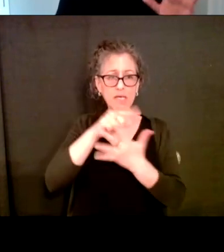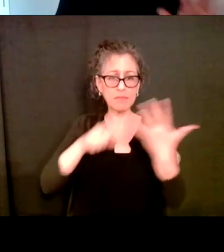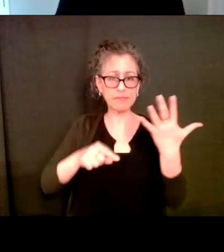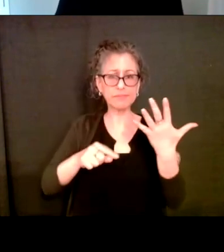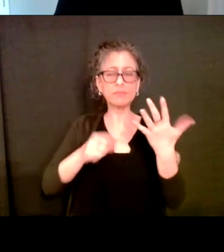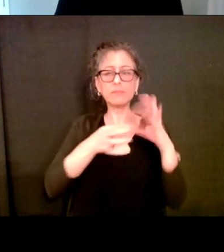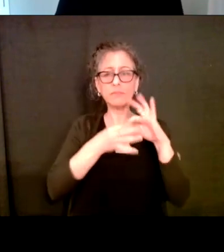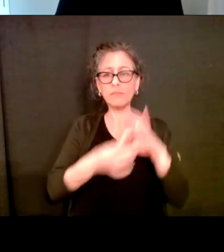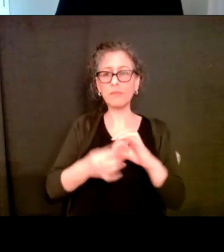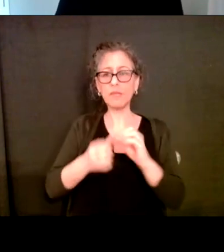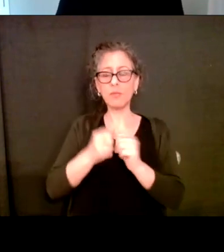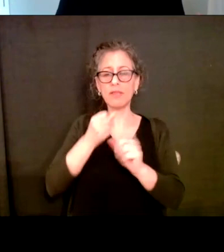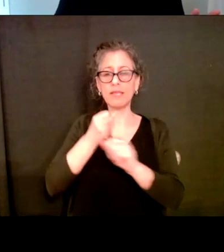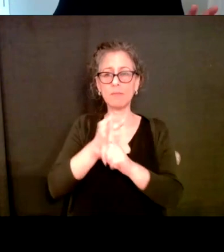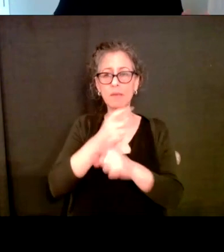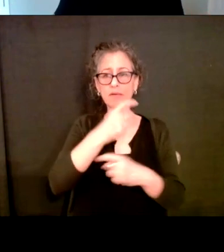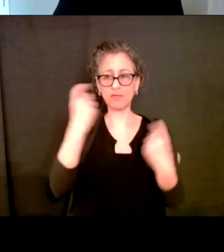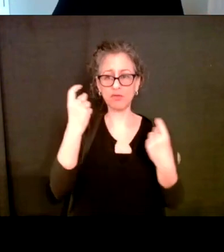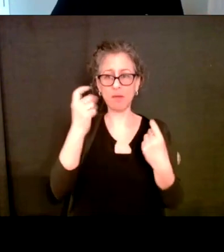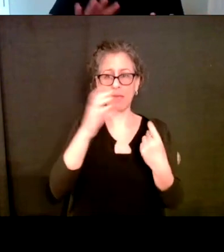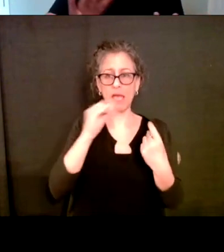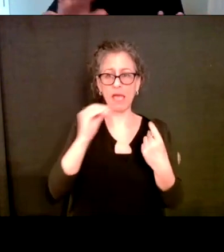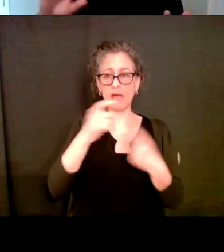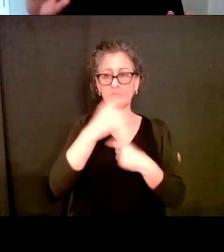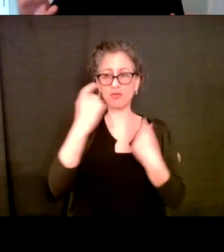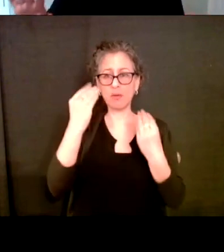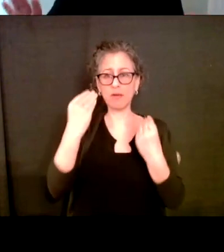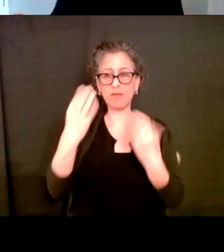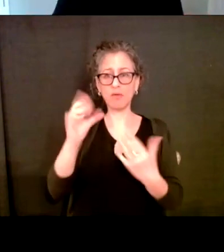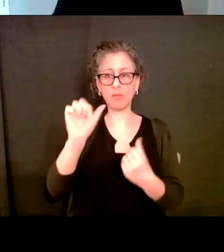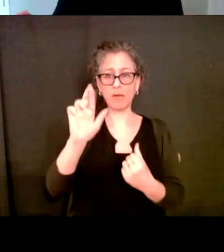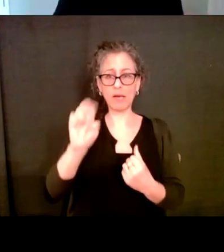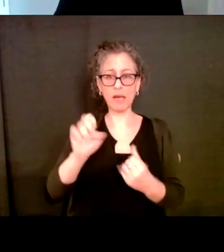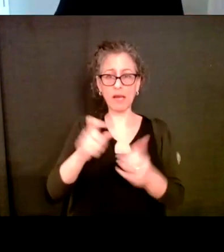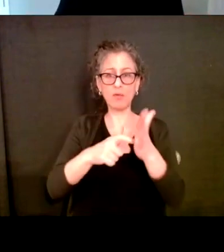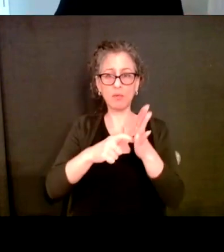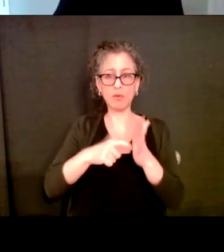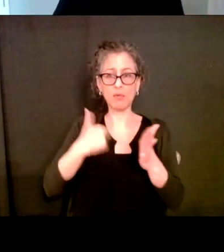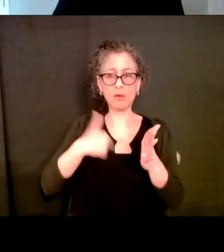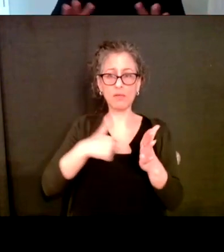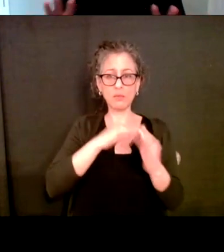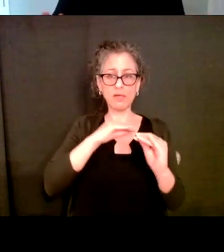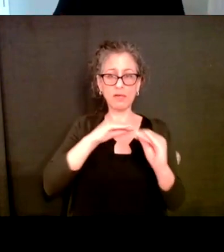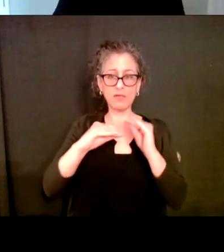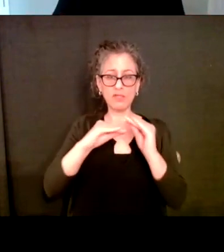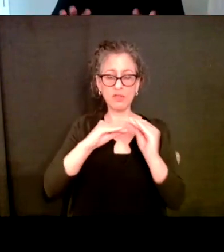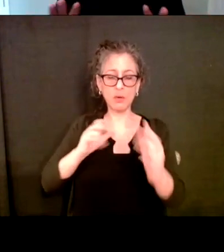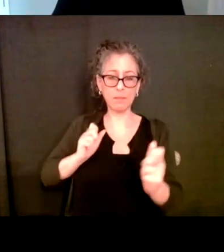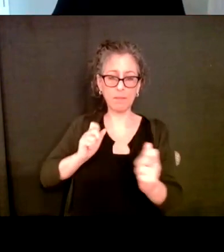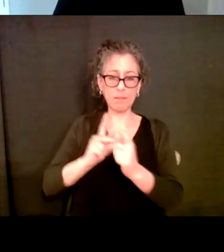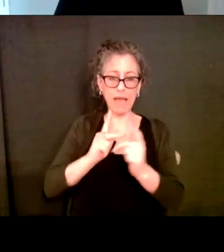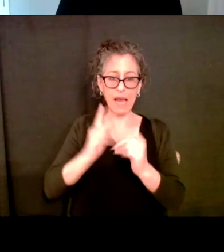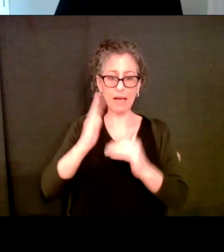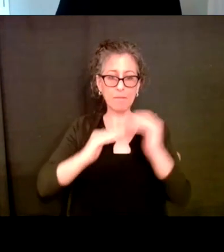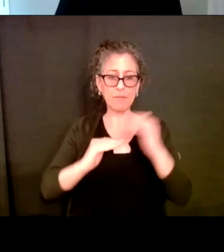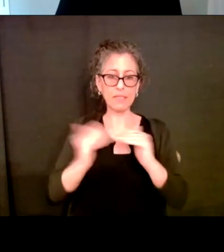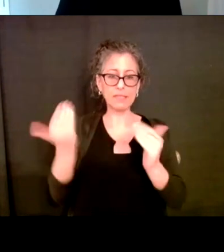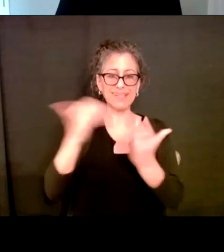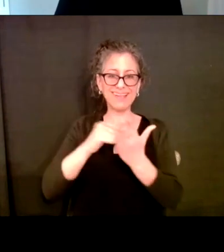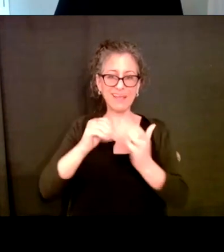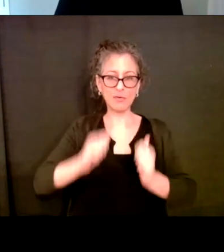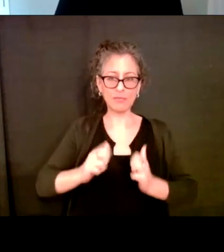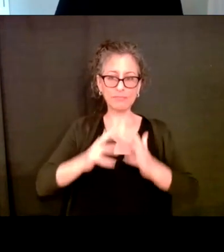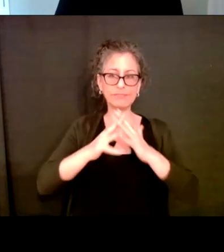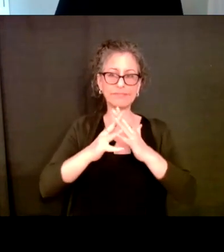relate to the impact of trauma, and trauma-informed care requires that we restore and rebuild or reestablish these